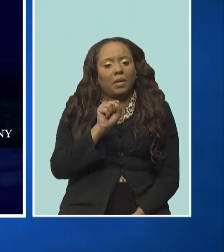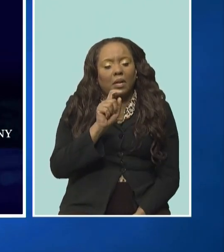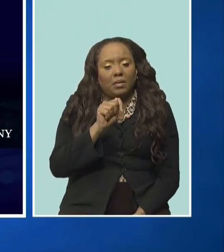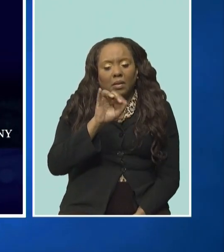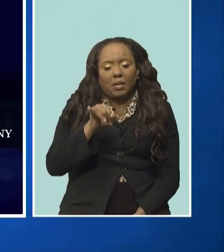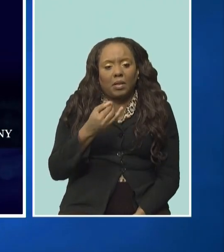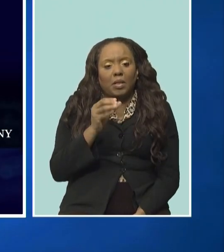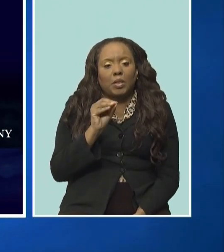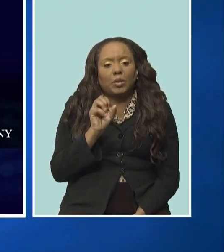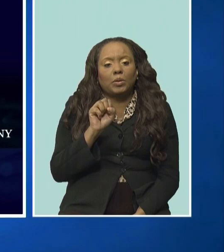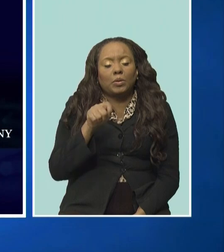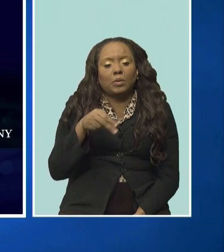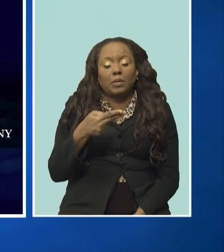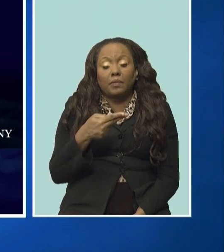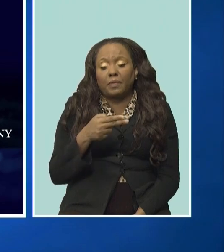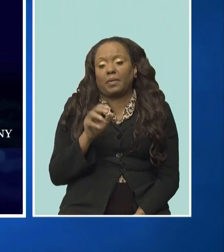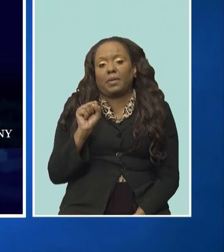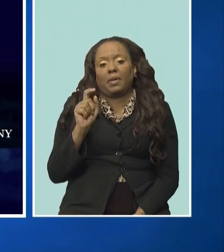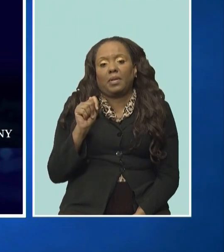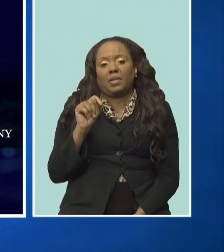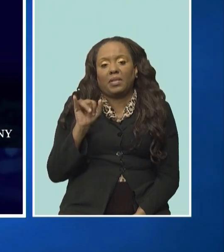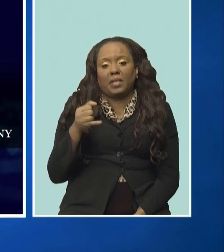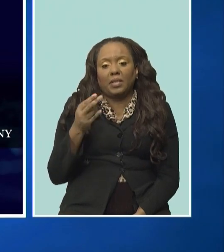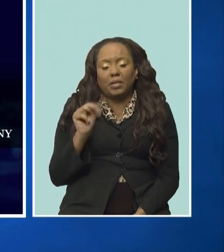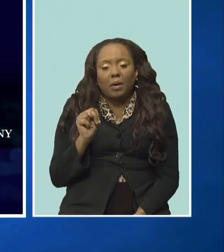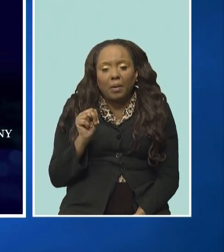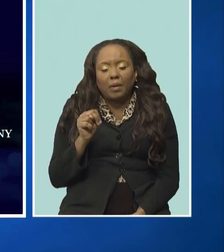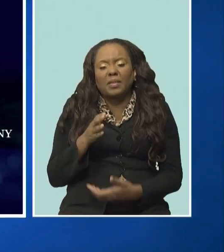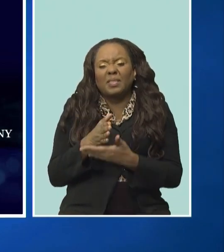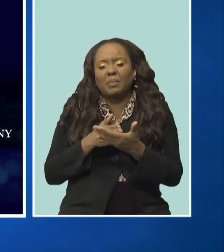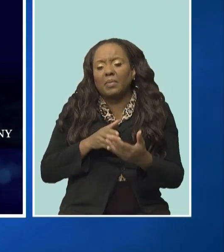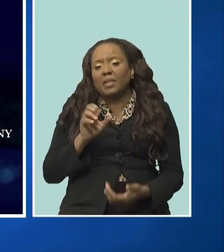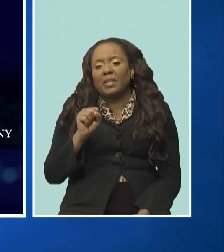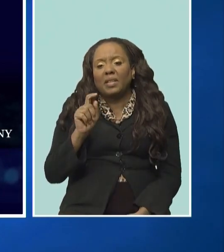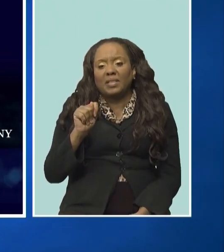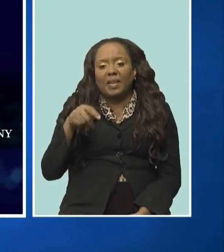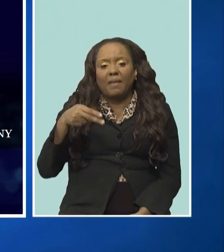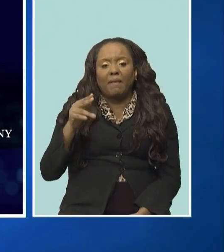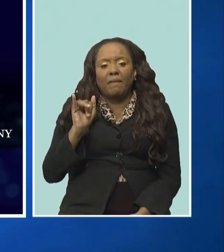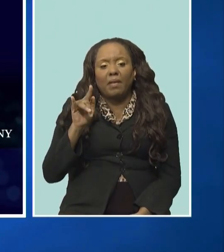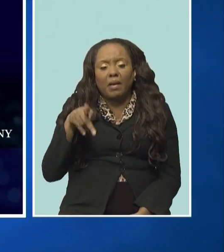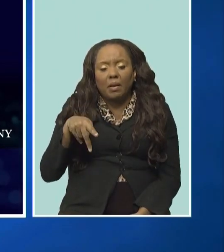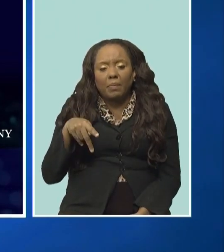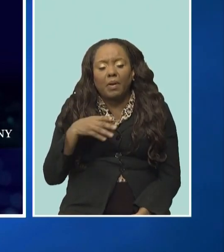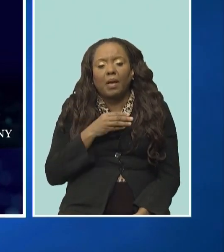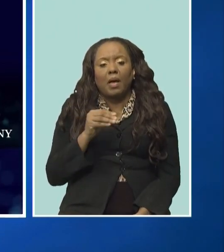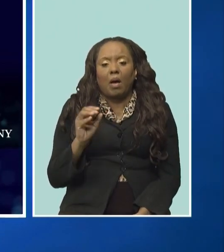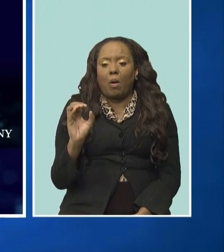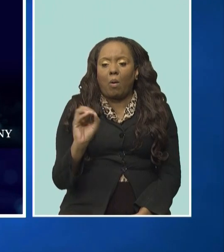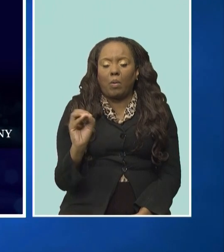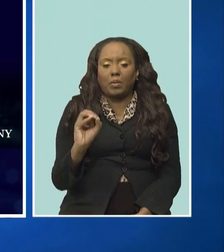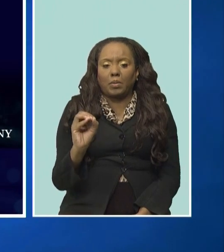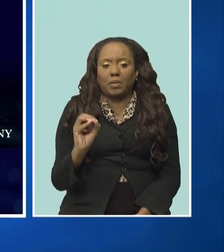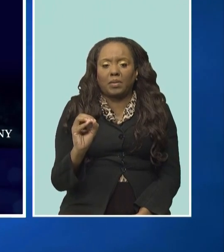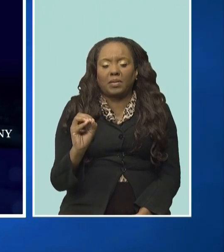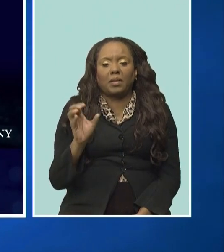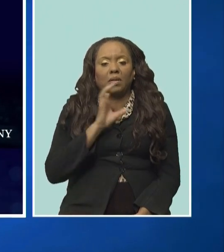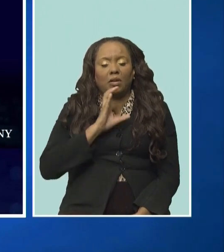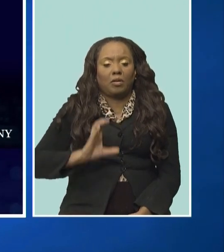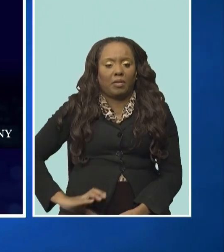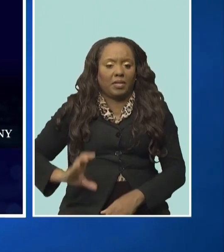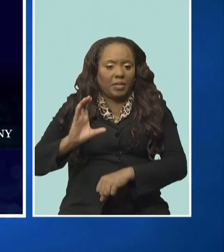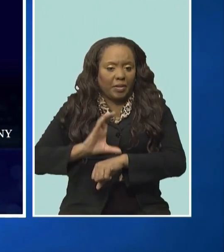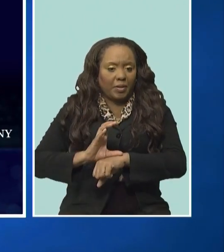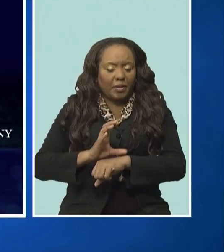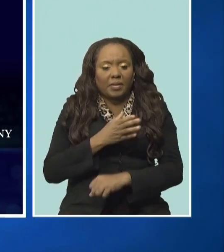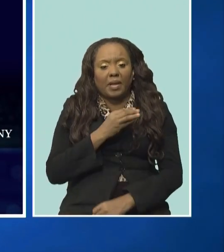St. John, Mandalay and Well House in St. Philip, Oystons Christchurch, and in Gibbs St. Peter. There are